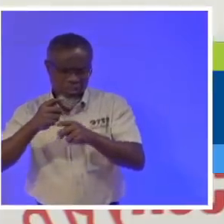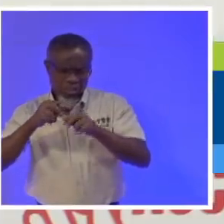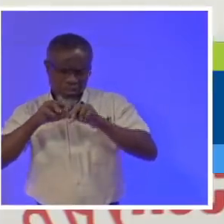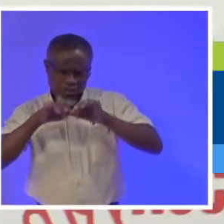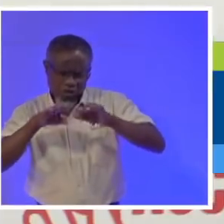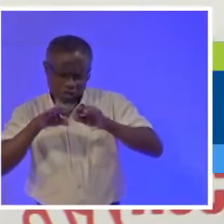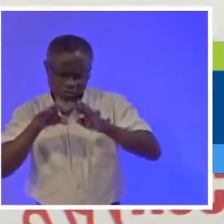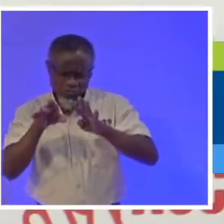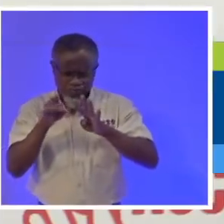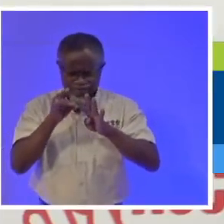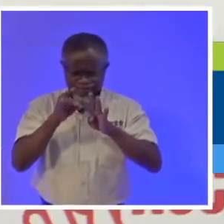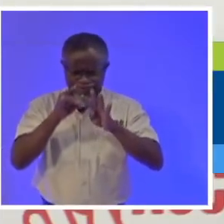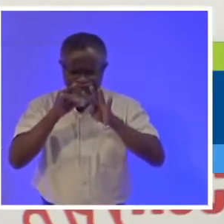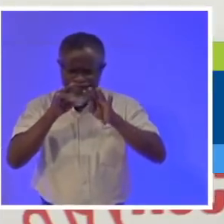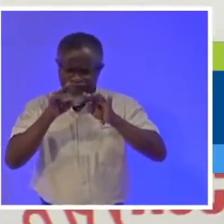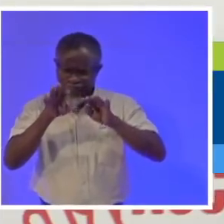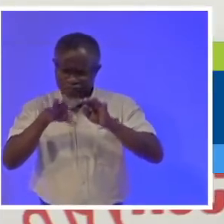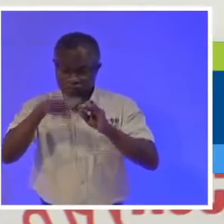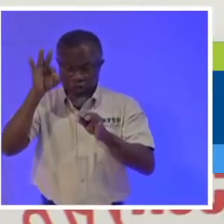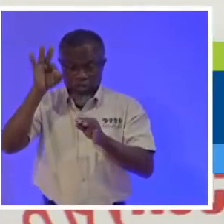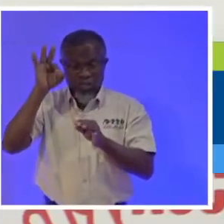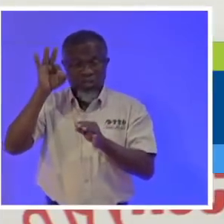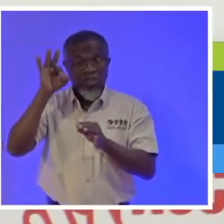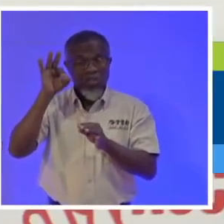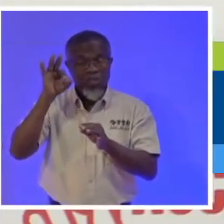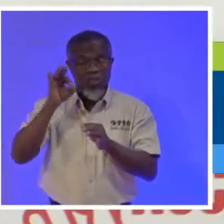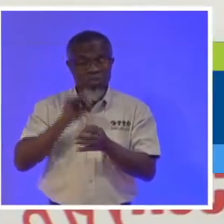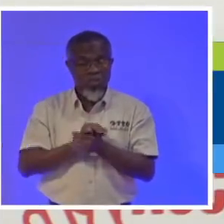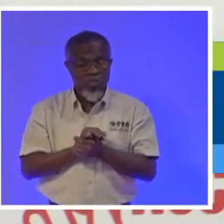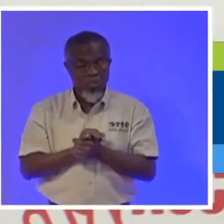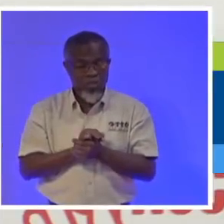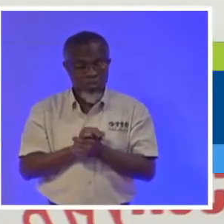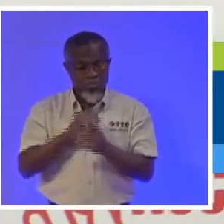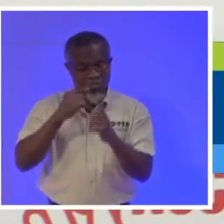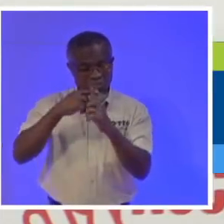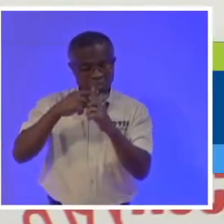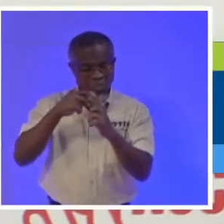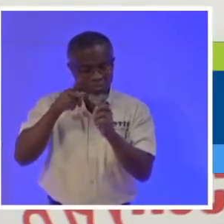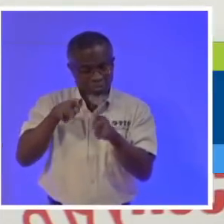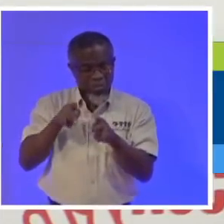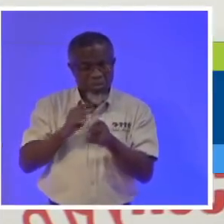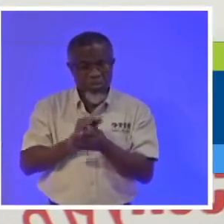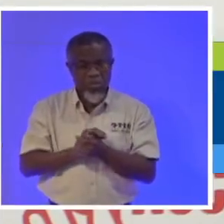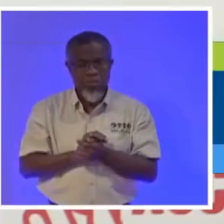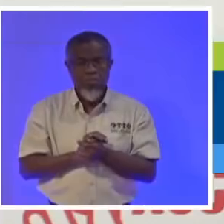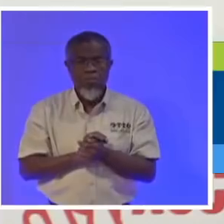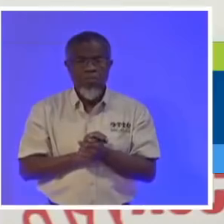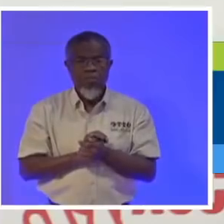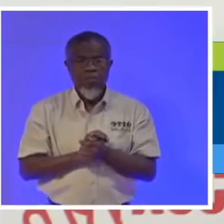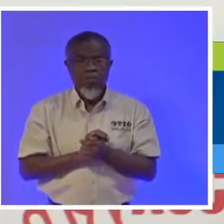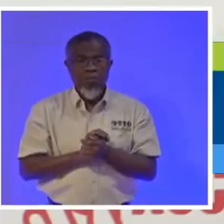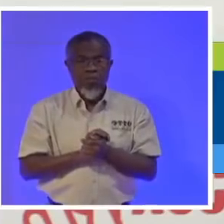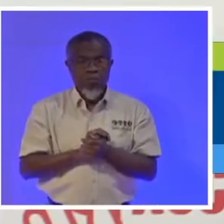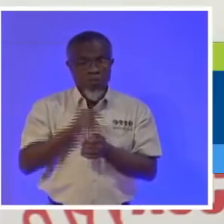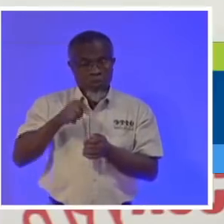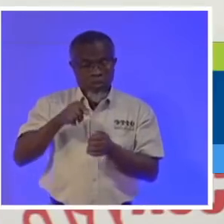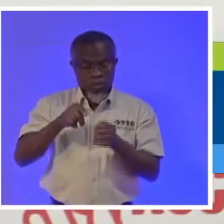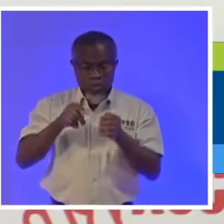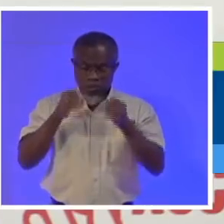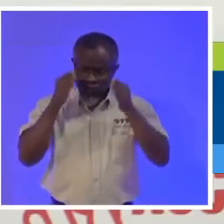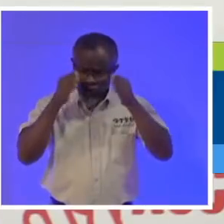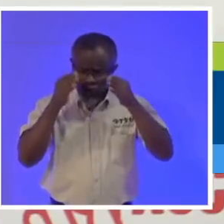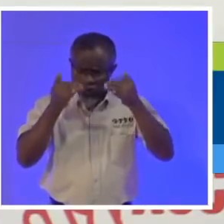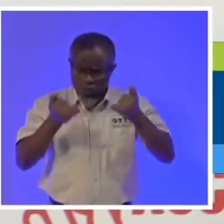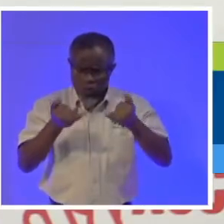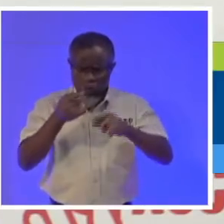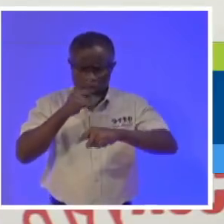partially when Mr. Bihari's question was answered. Now, one of the things that this question focuses on is the time frame between